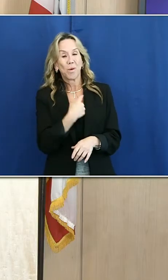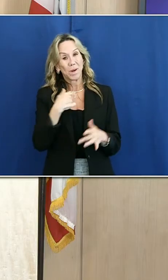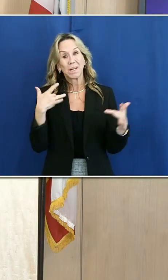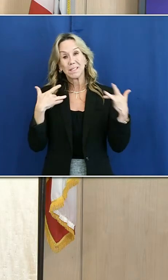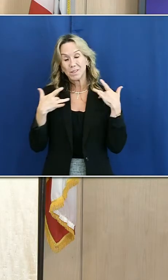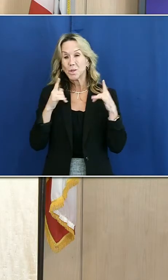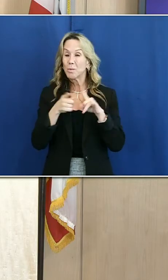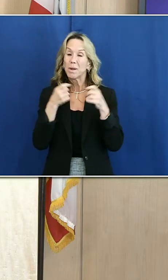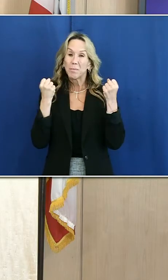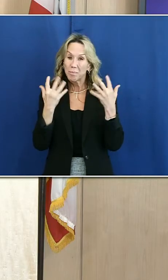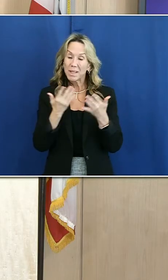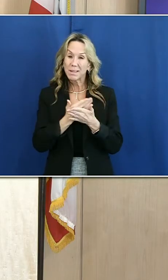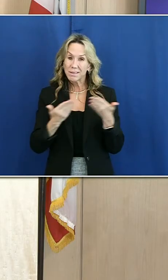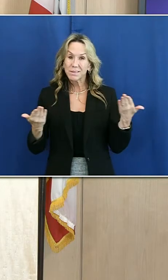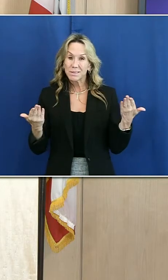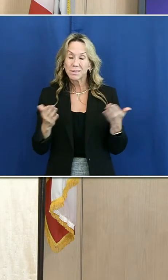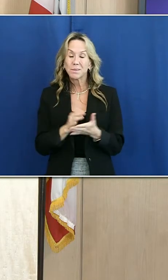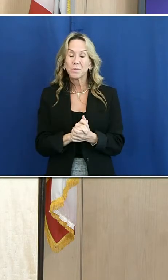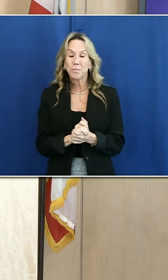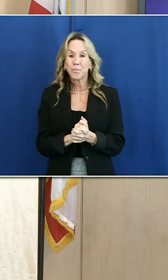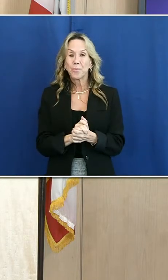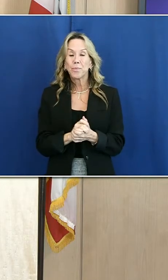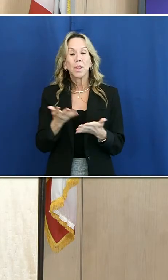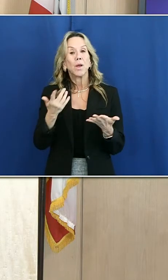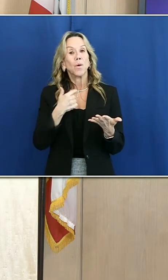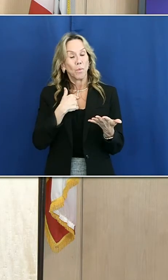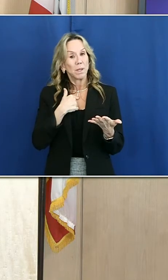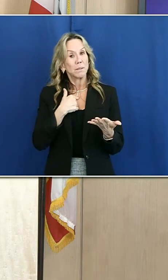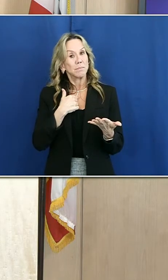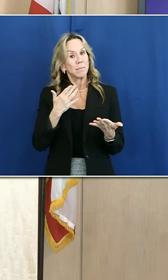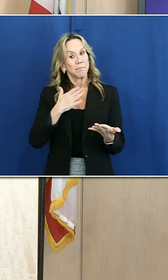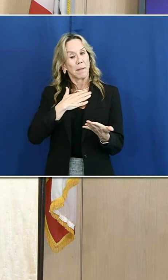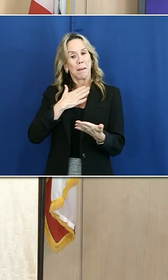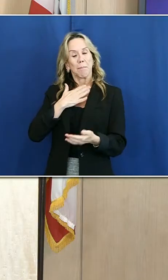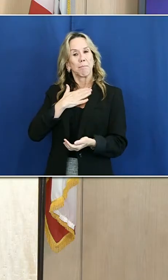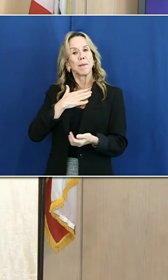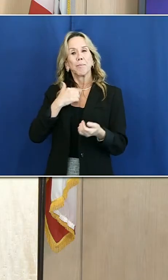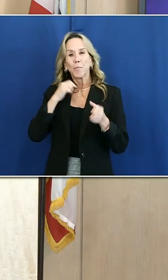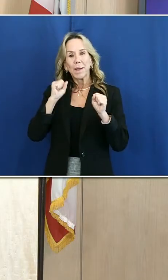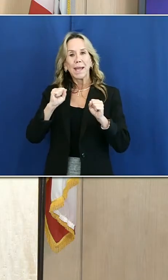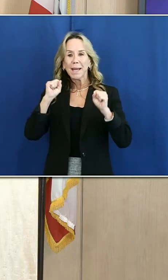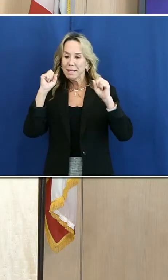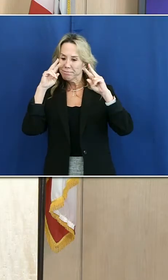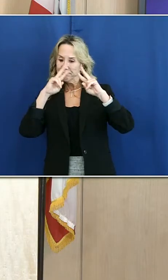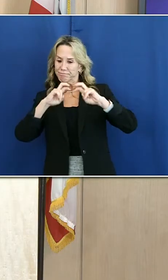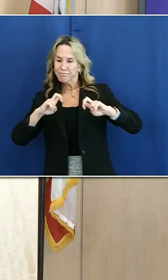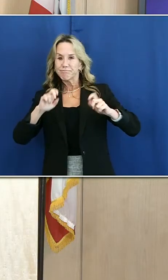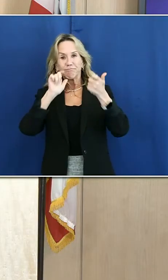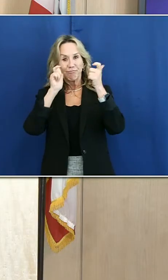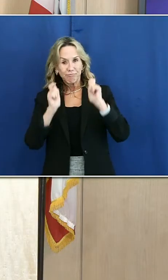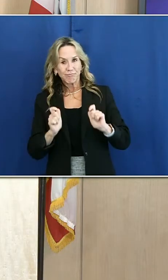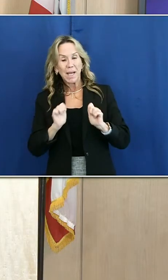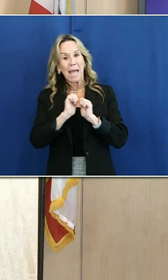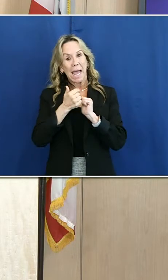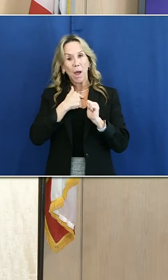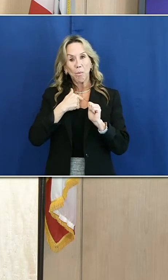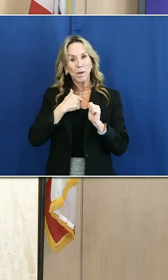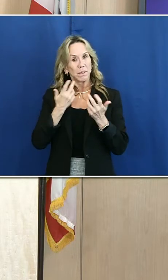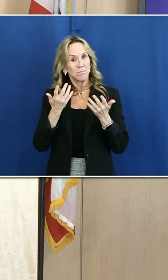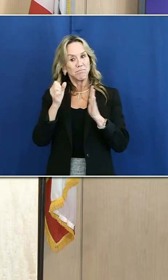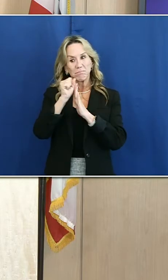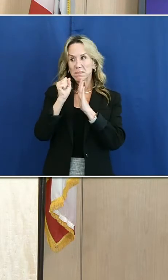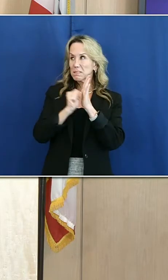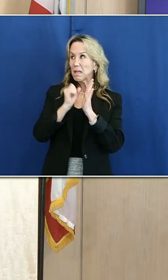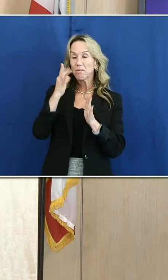While we welcome the opportunity to relook at how we are managing this across the state, we are